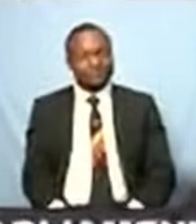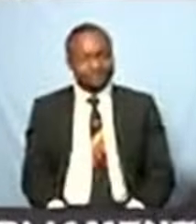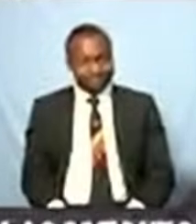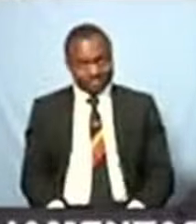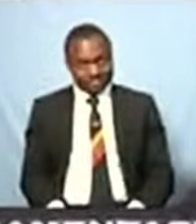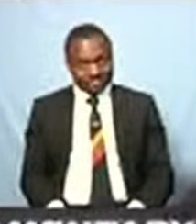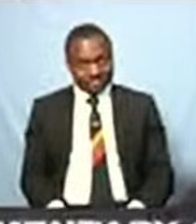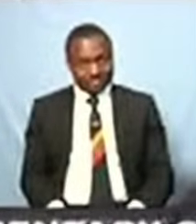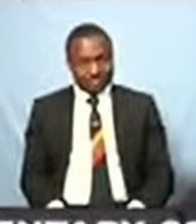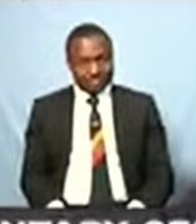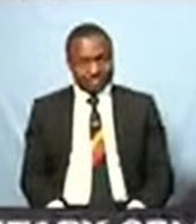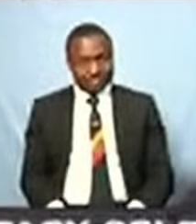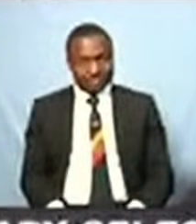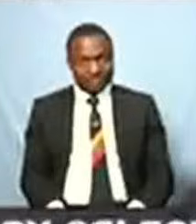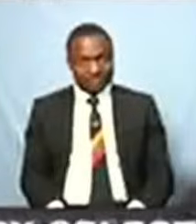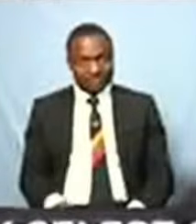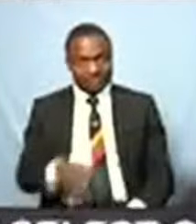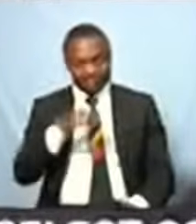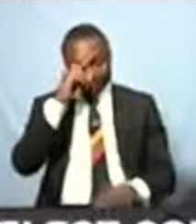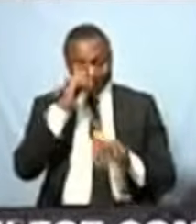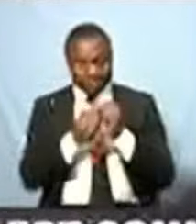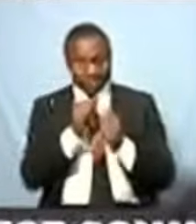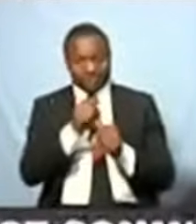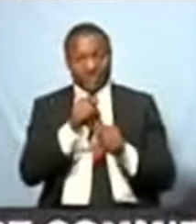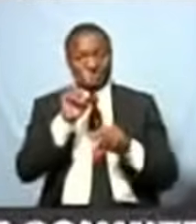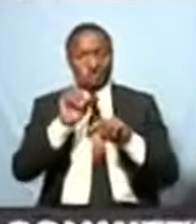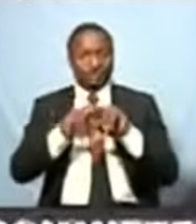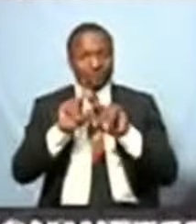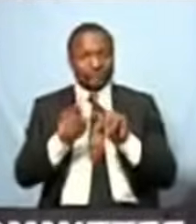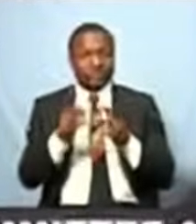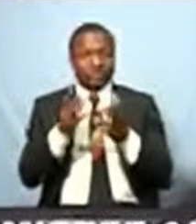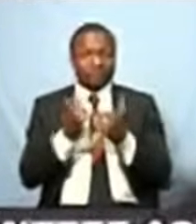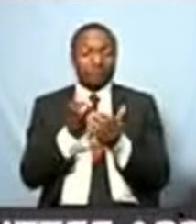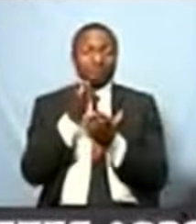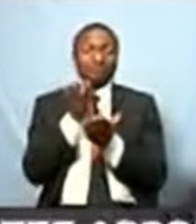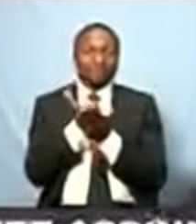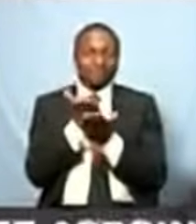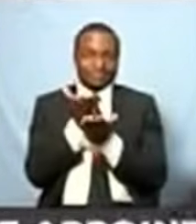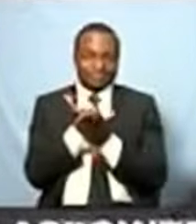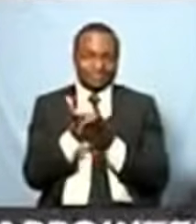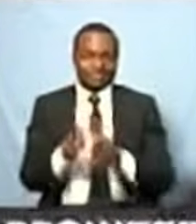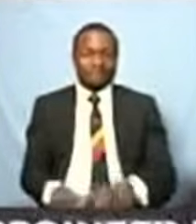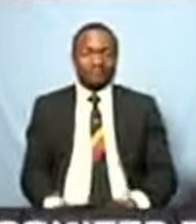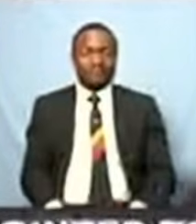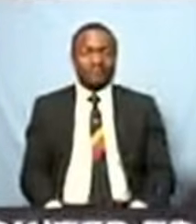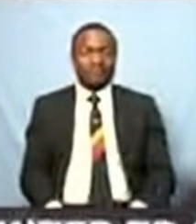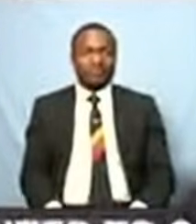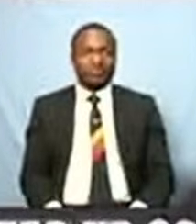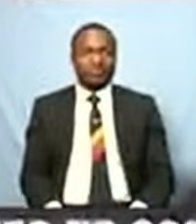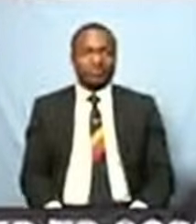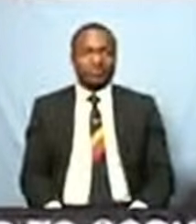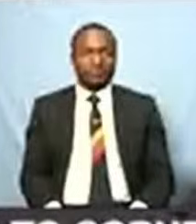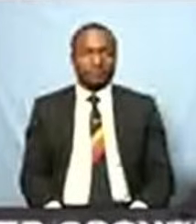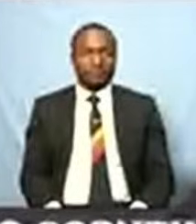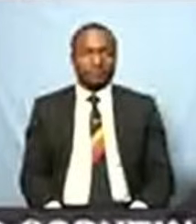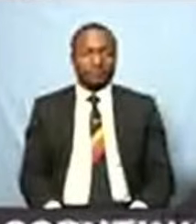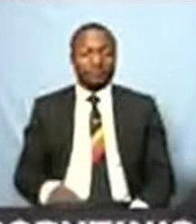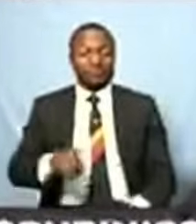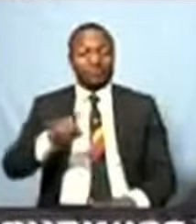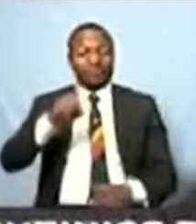right? So on the basis of that, Chairperson, I would want to propose that costly though they may